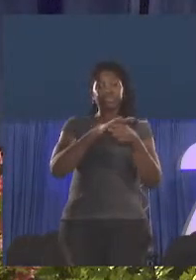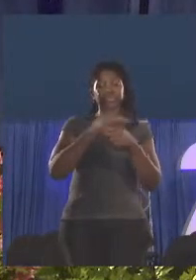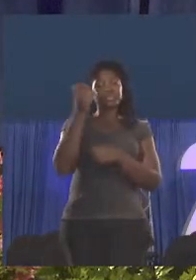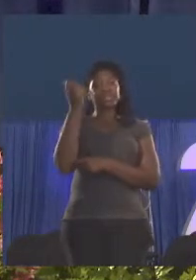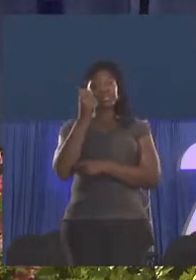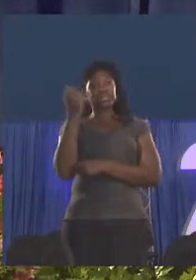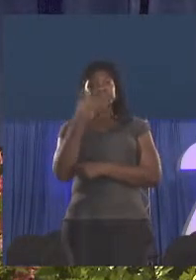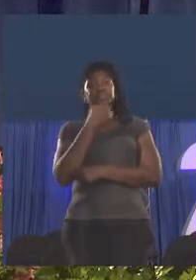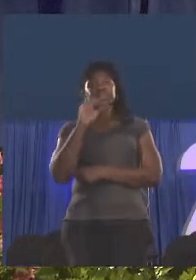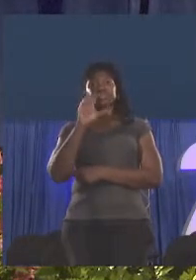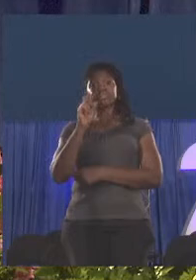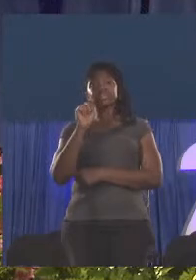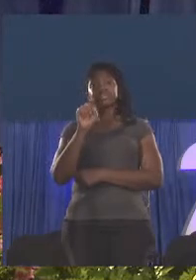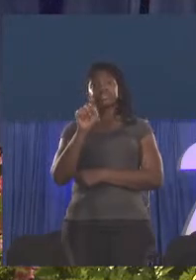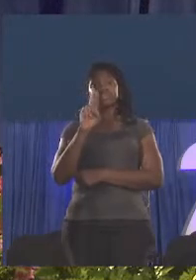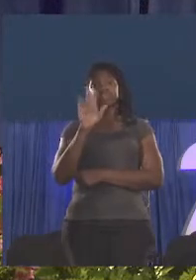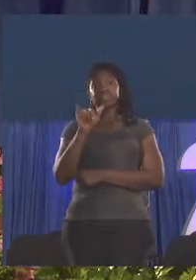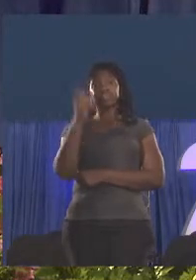Century Scholarship.